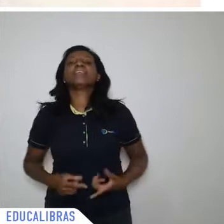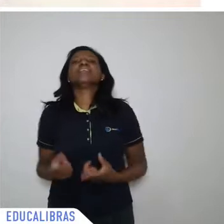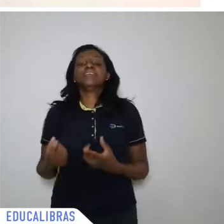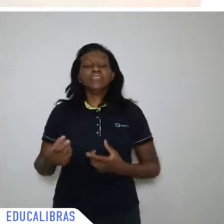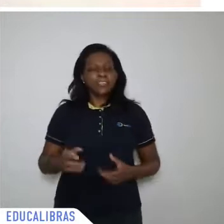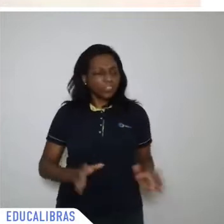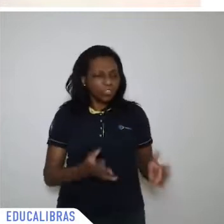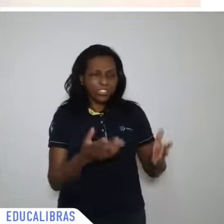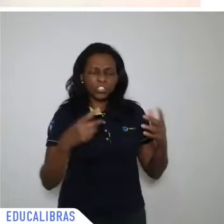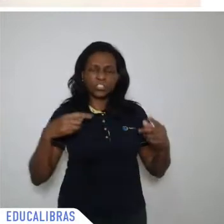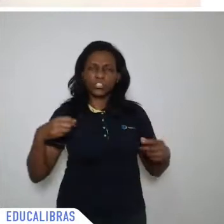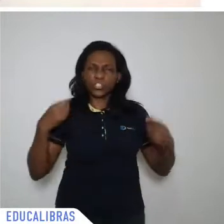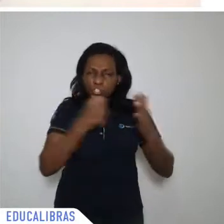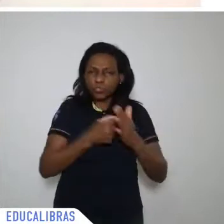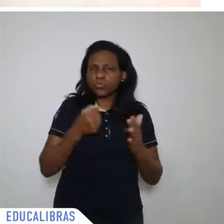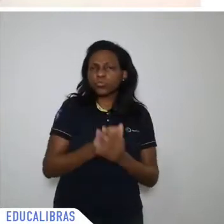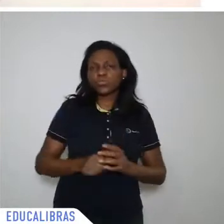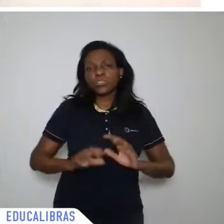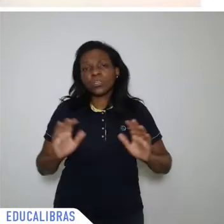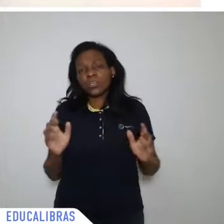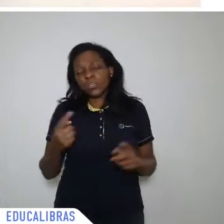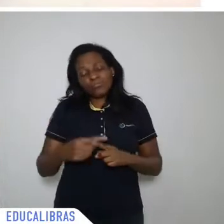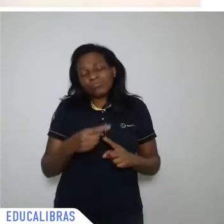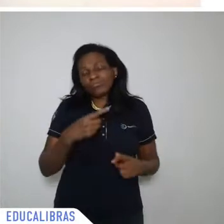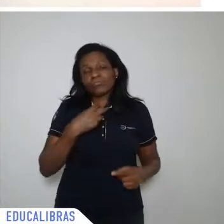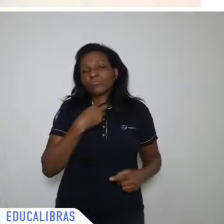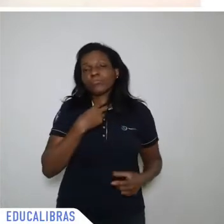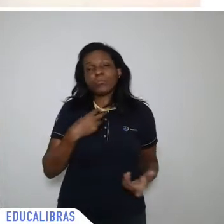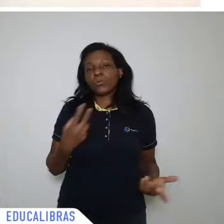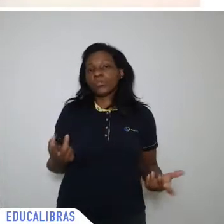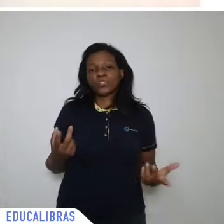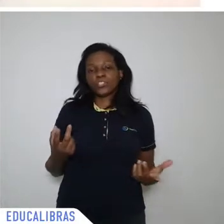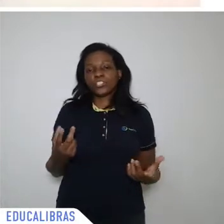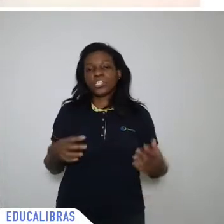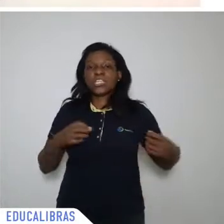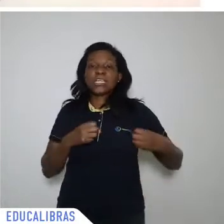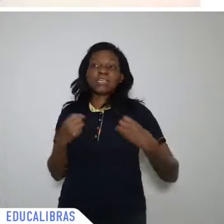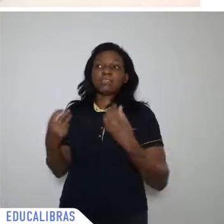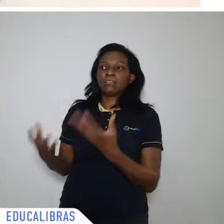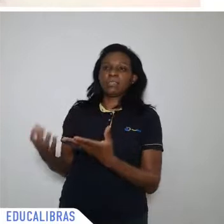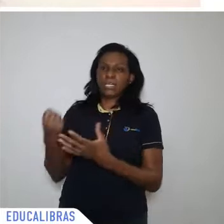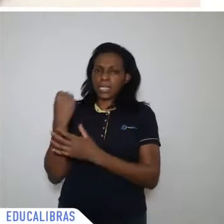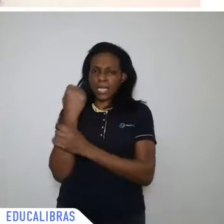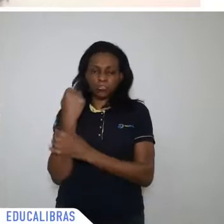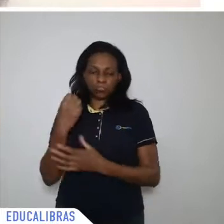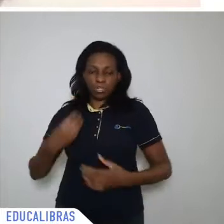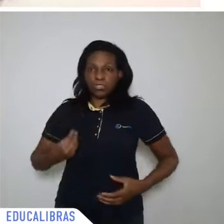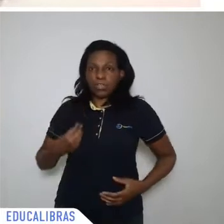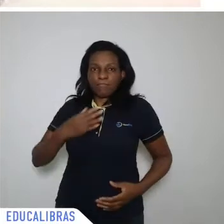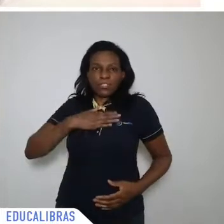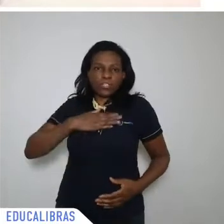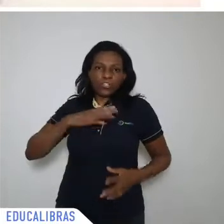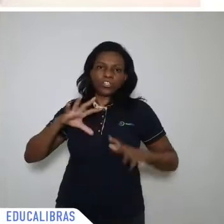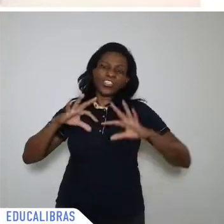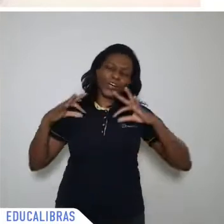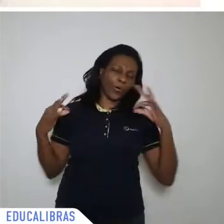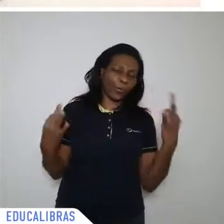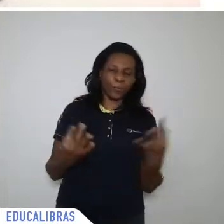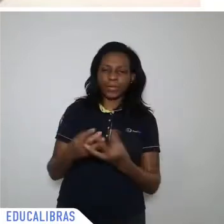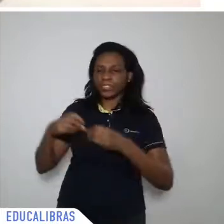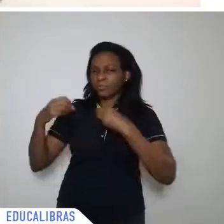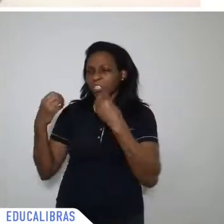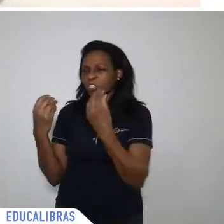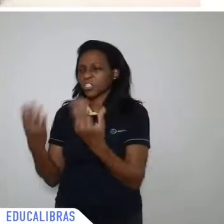the numbers reveal so that we understand the effective ways of fighting. And we cannot give our lives and